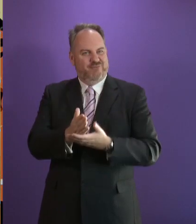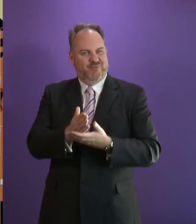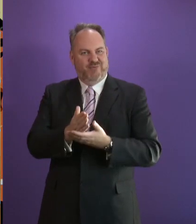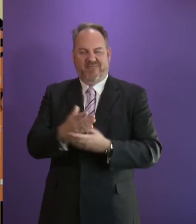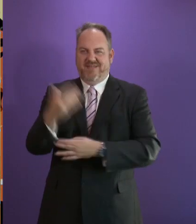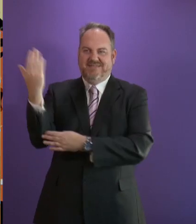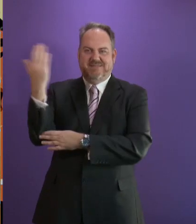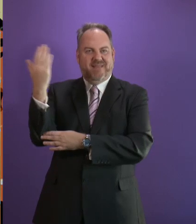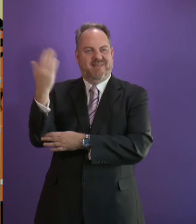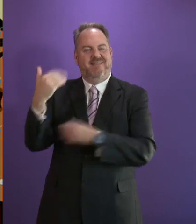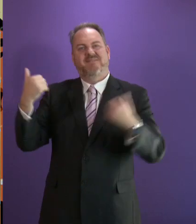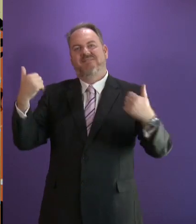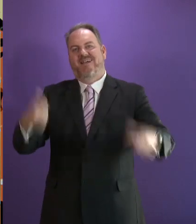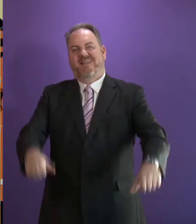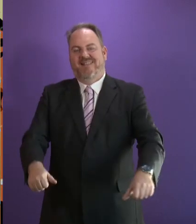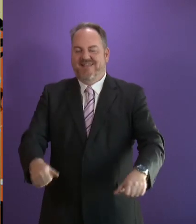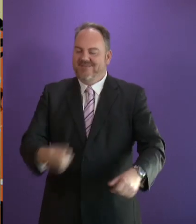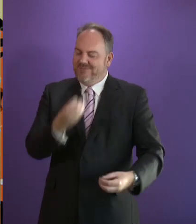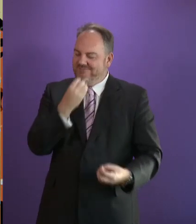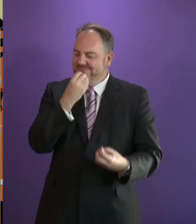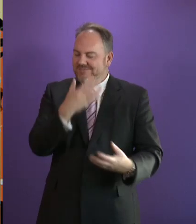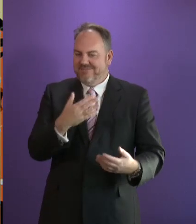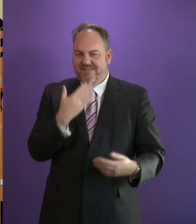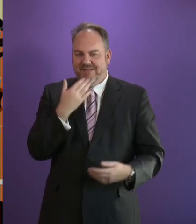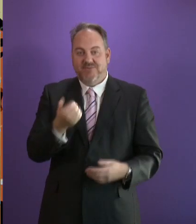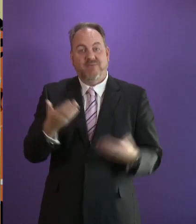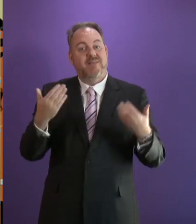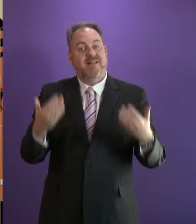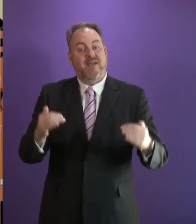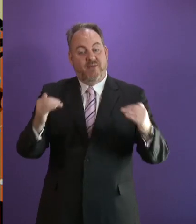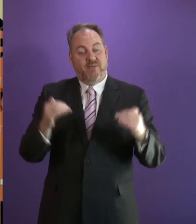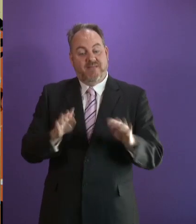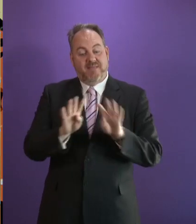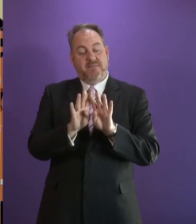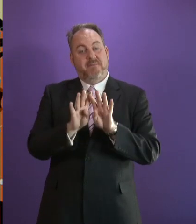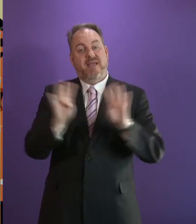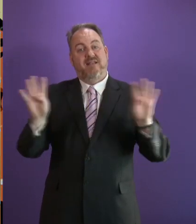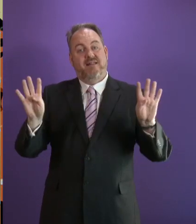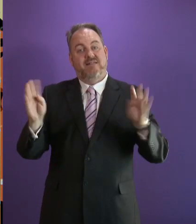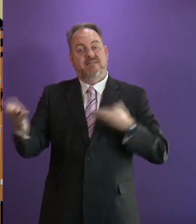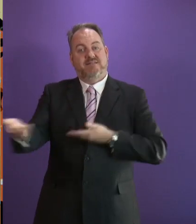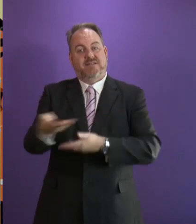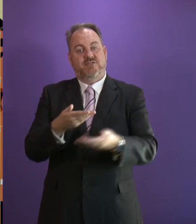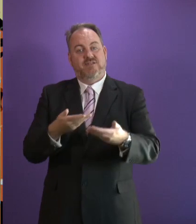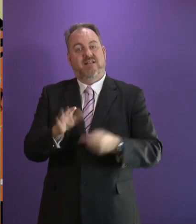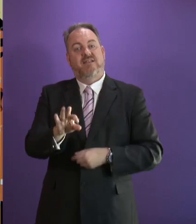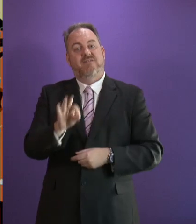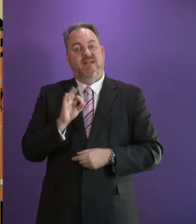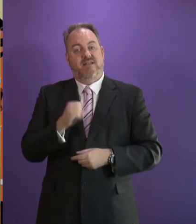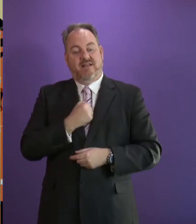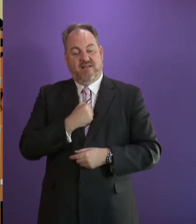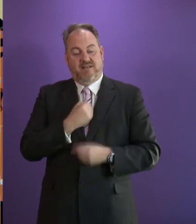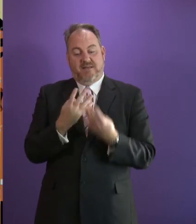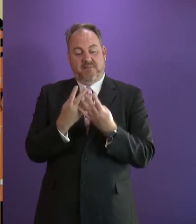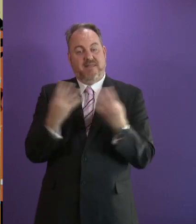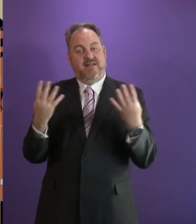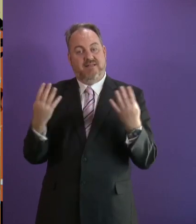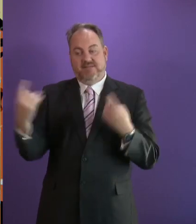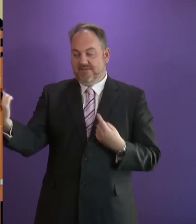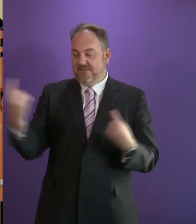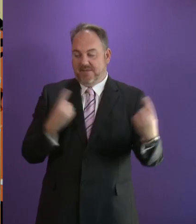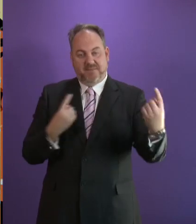in the chamber. So, we're now going to move on to the panel discussion. So can I invite our panellists to